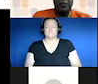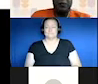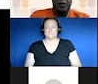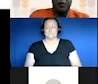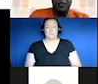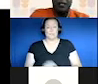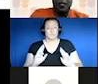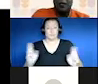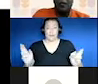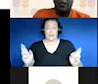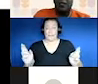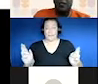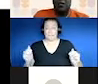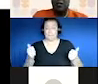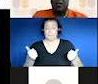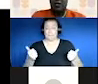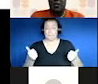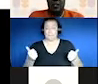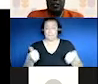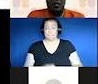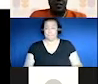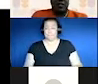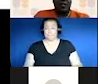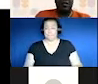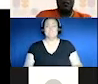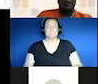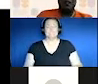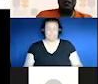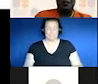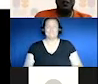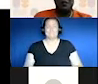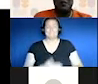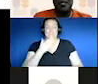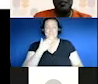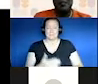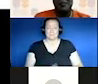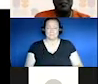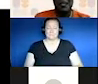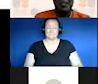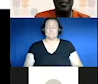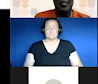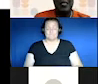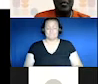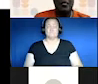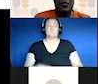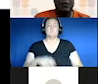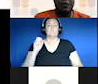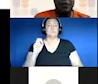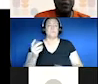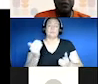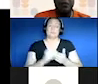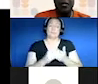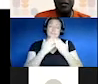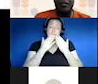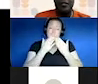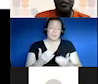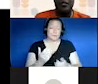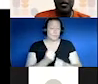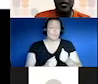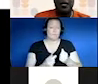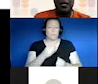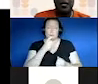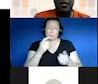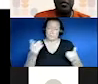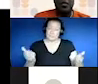Are we ready for me to proceed, Clark? Yes, everything looks good. Thank you. Thank you. Okay, again, thank you to everyone who has invited us